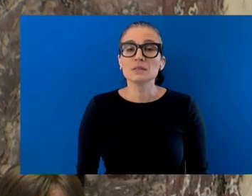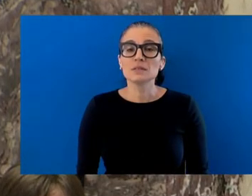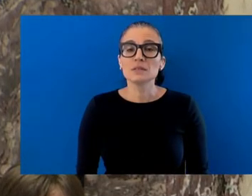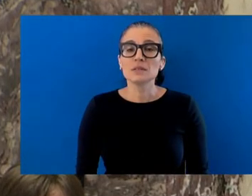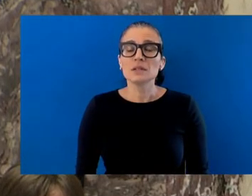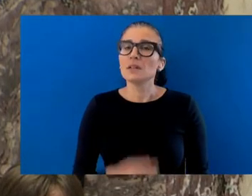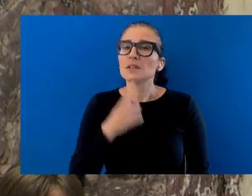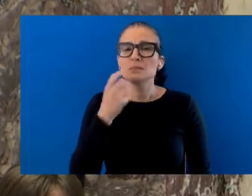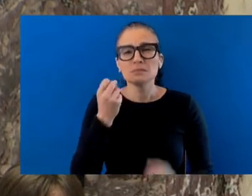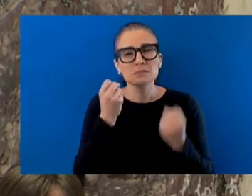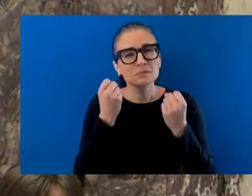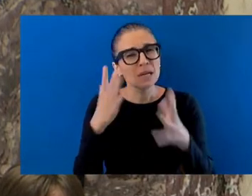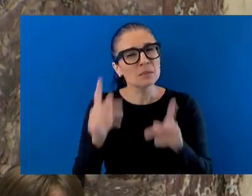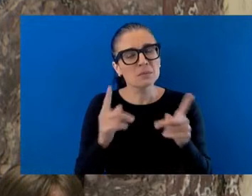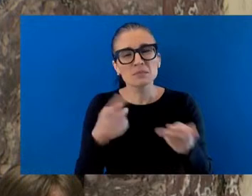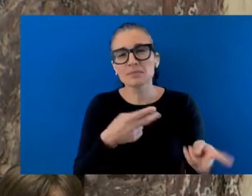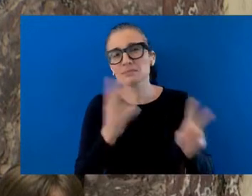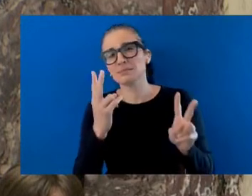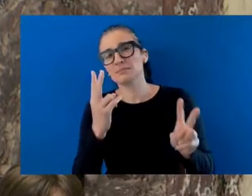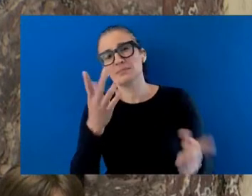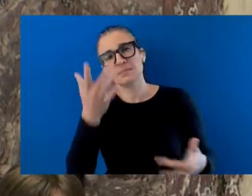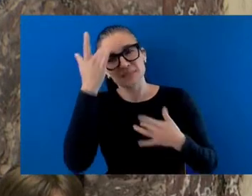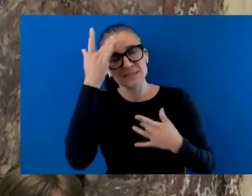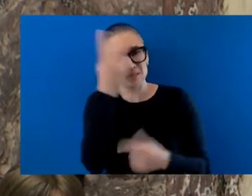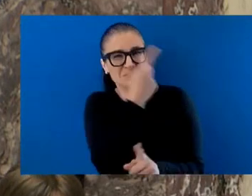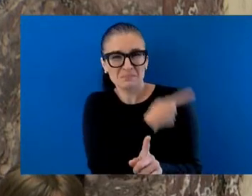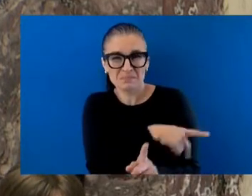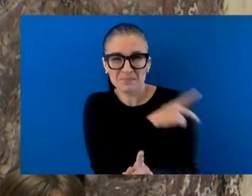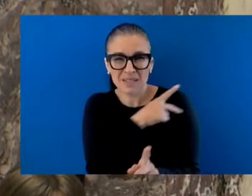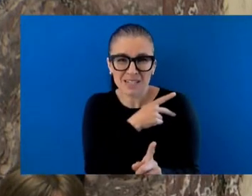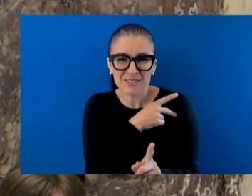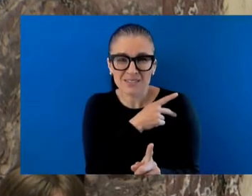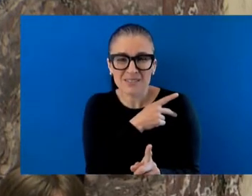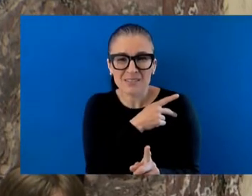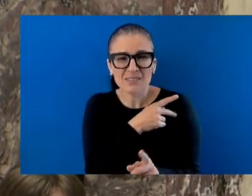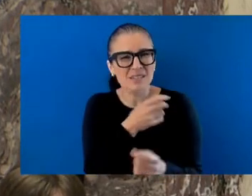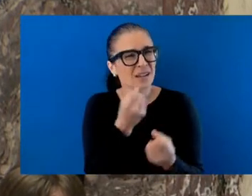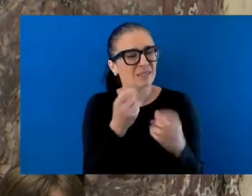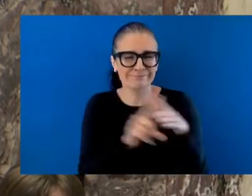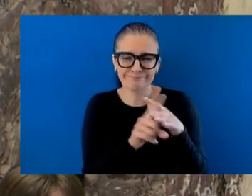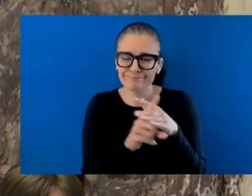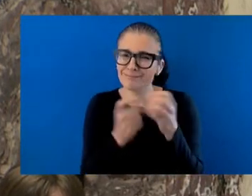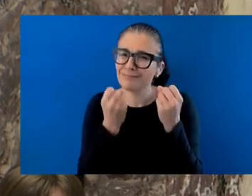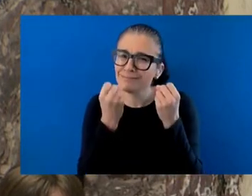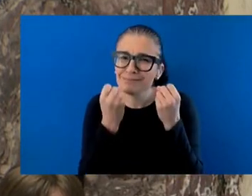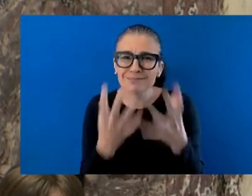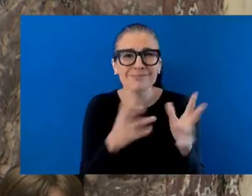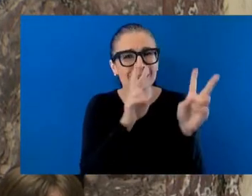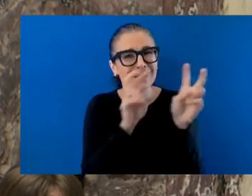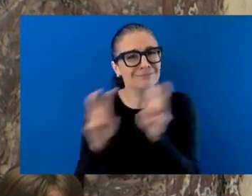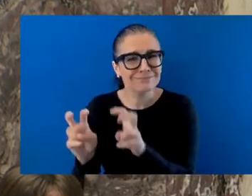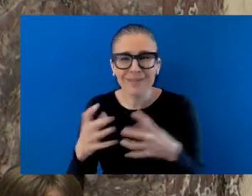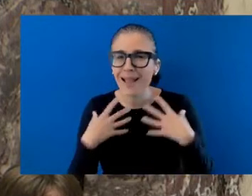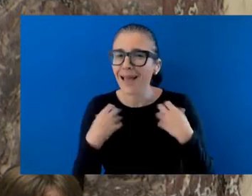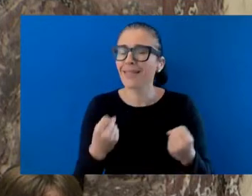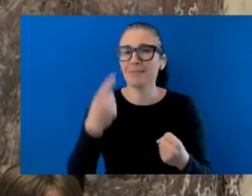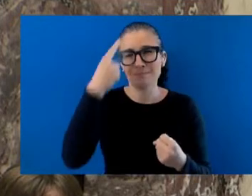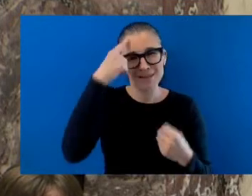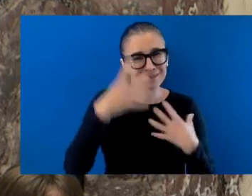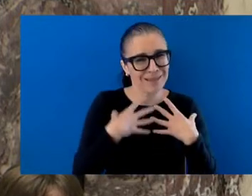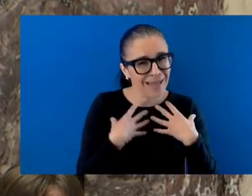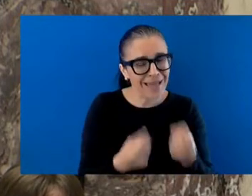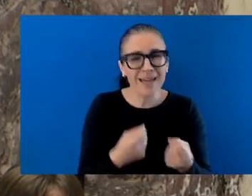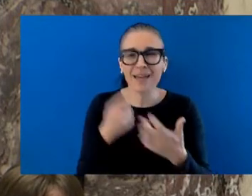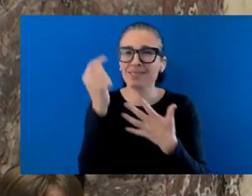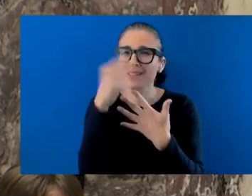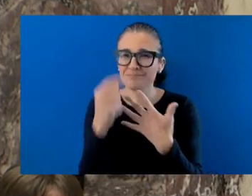some addictions, some physical health issues that require them to meet the very high standard of being admitted into our hospital.